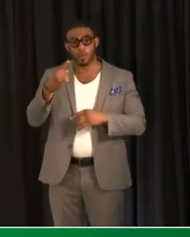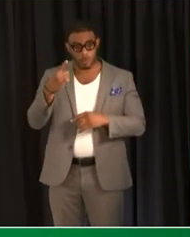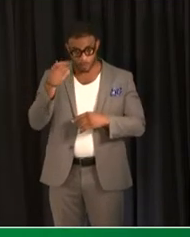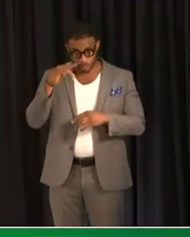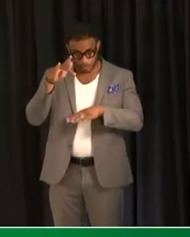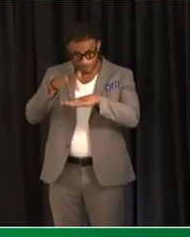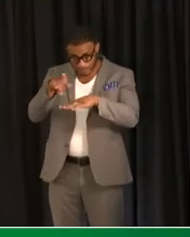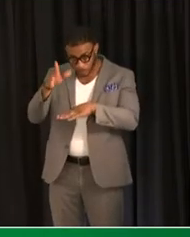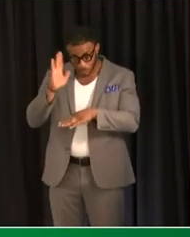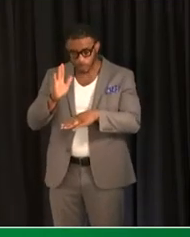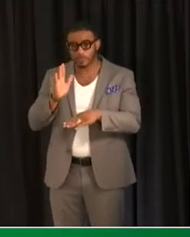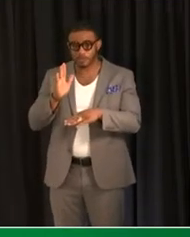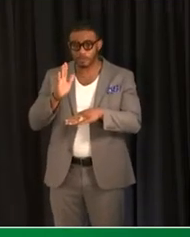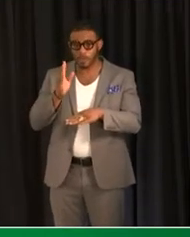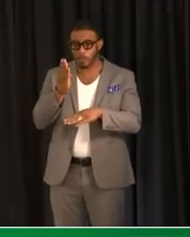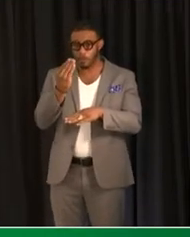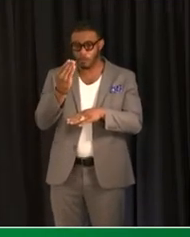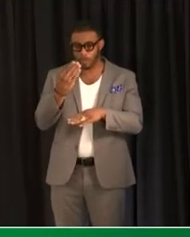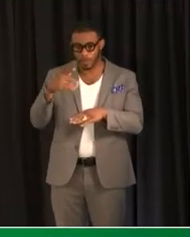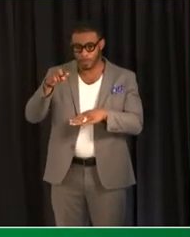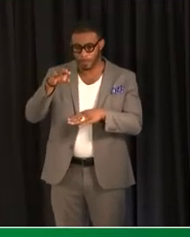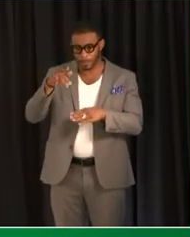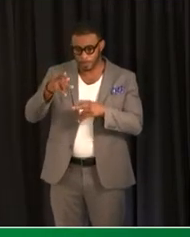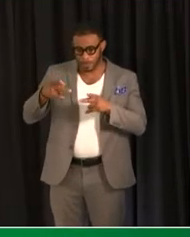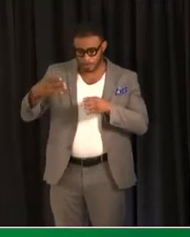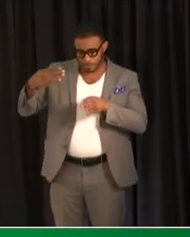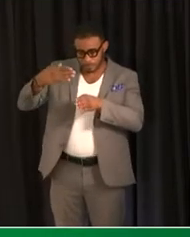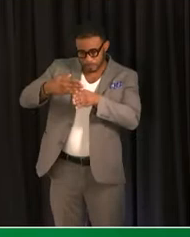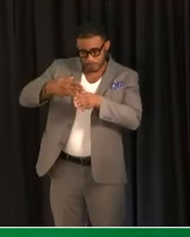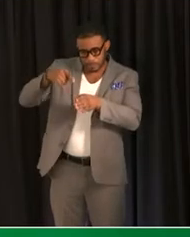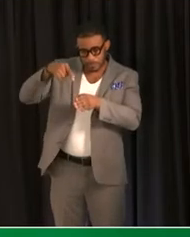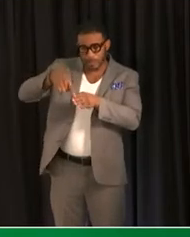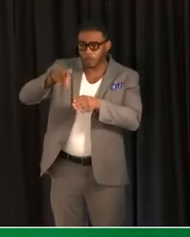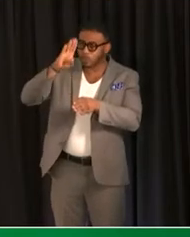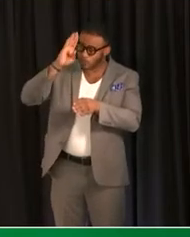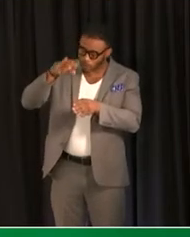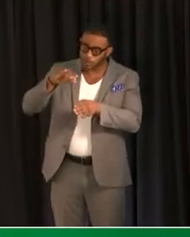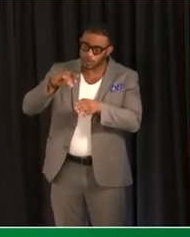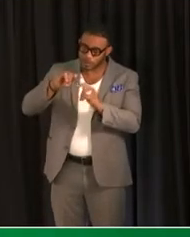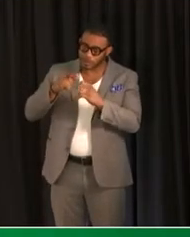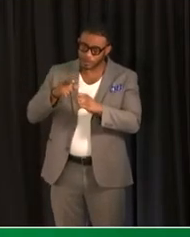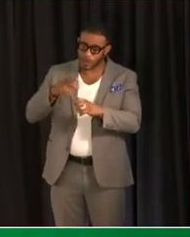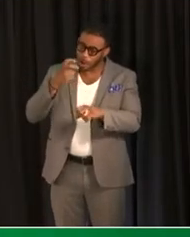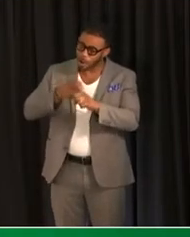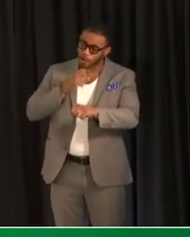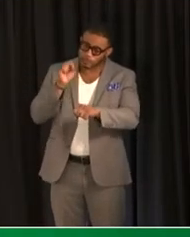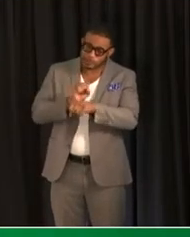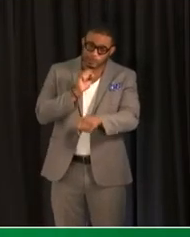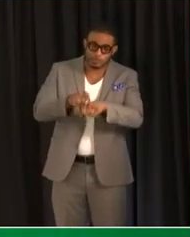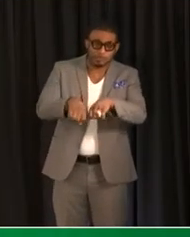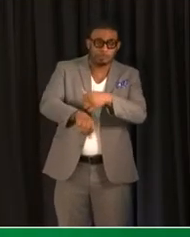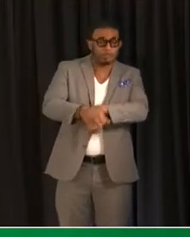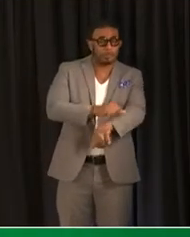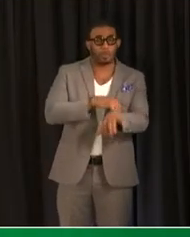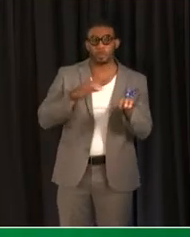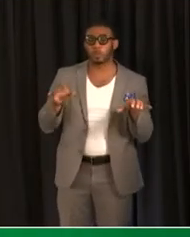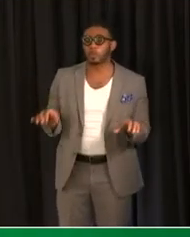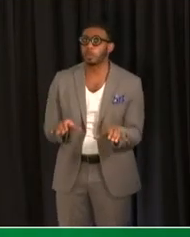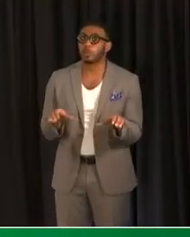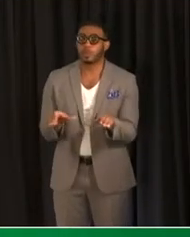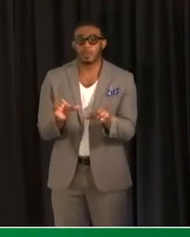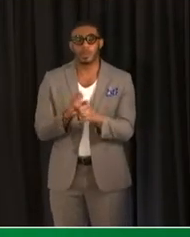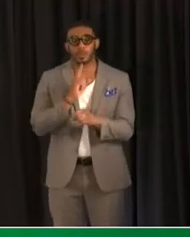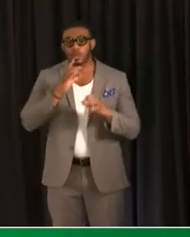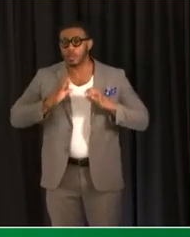you've ever been to Pan Am Supermarket at 14th and Perry Place, you know that the team there is hardworking, that